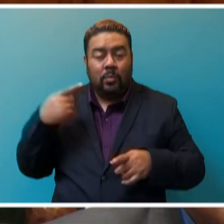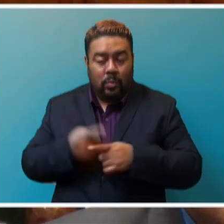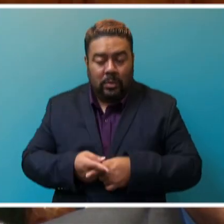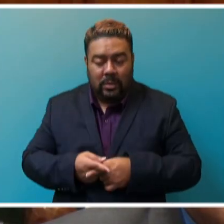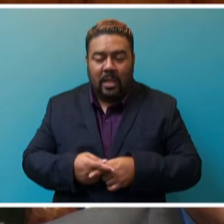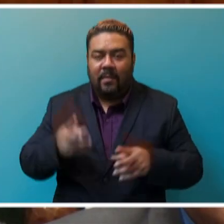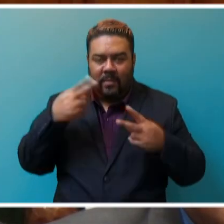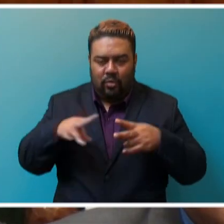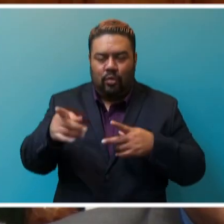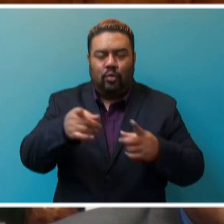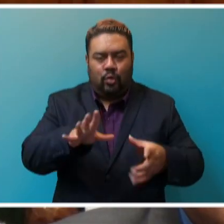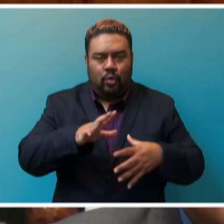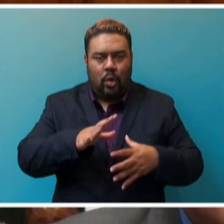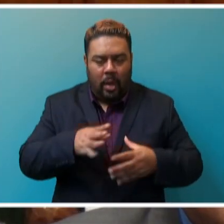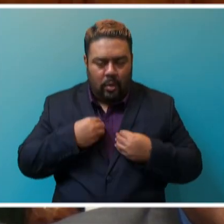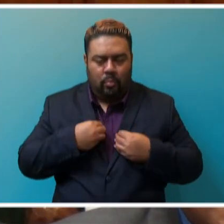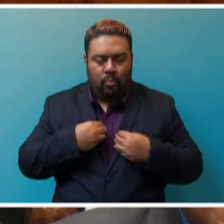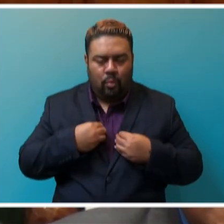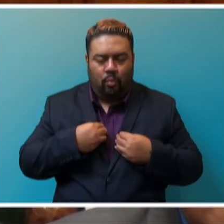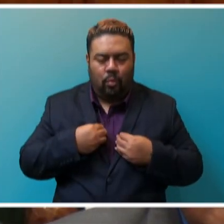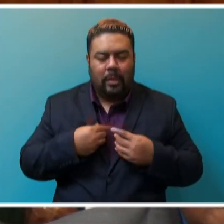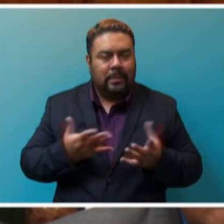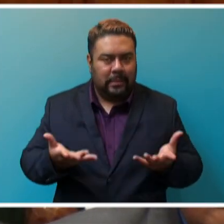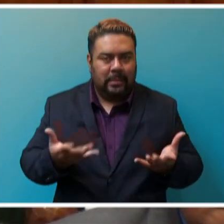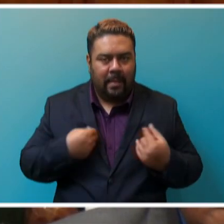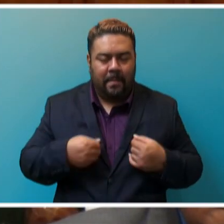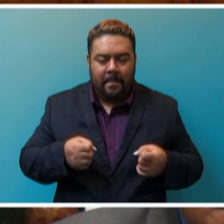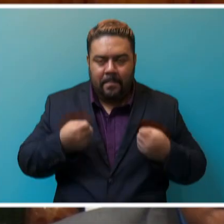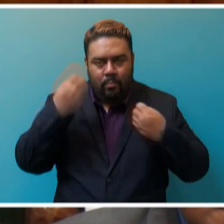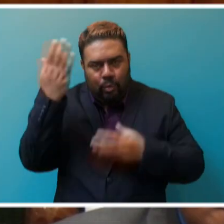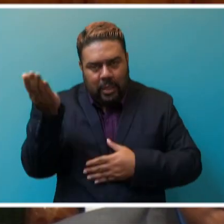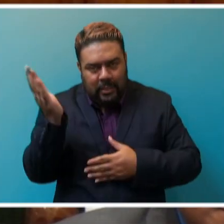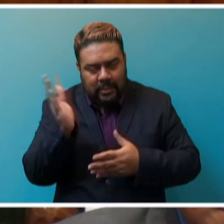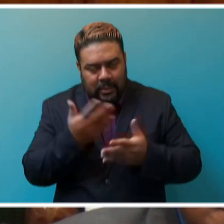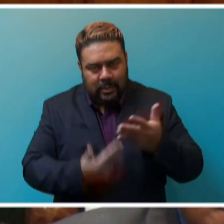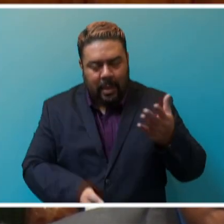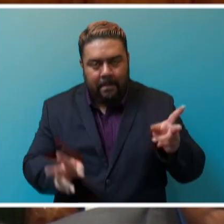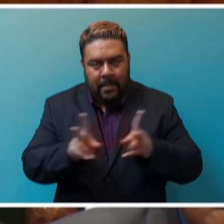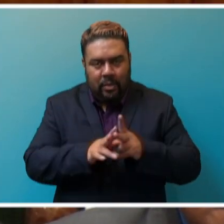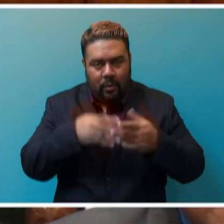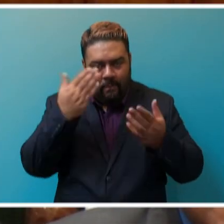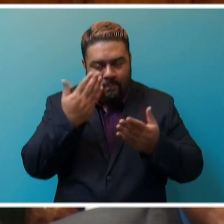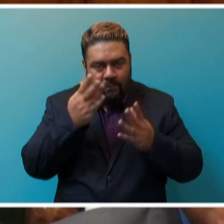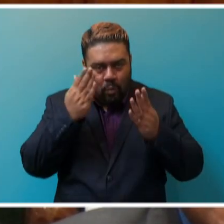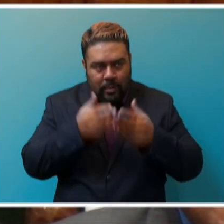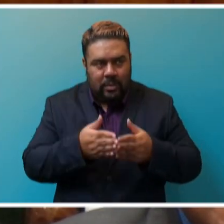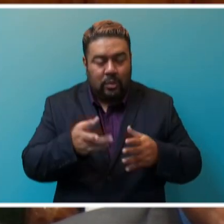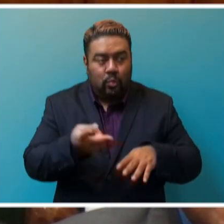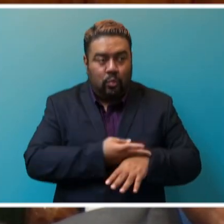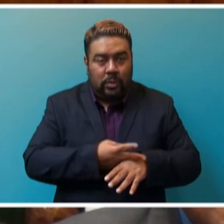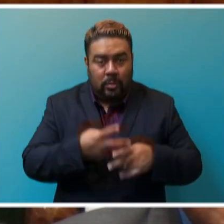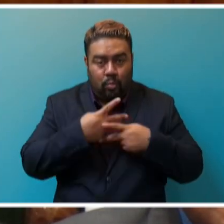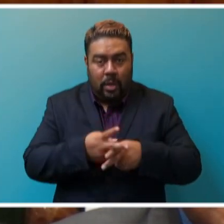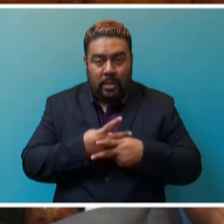adopted, and Fiji presented its strategic partnership program focusing on green productivity and